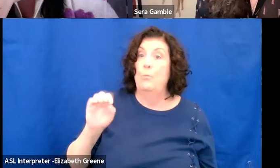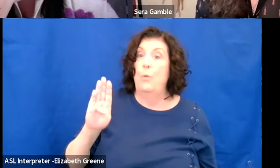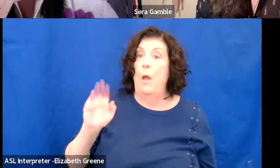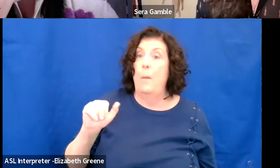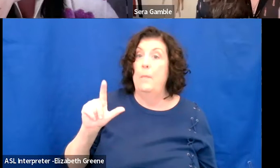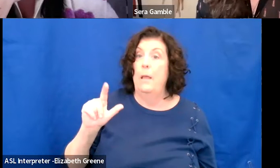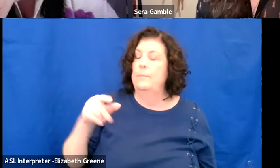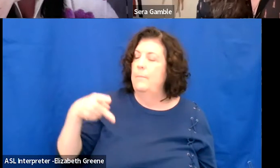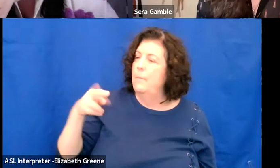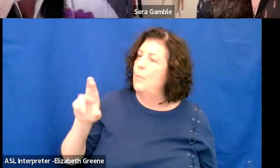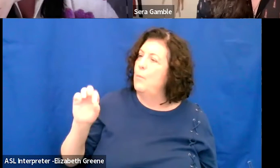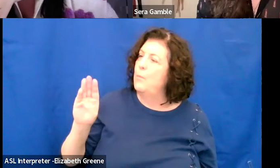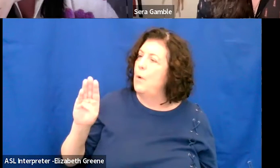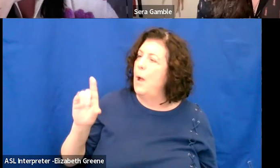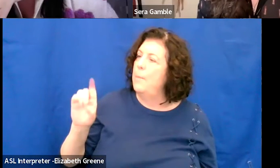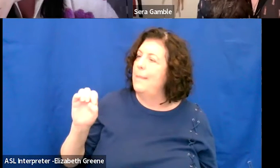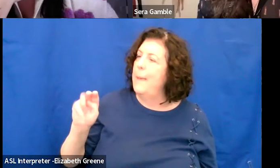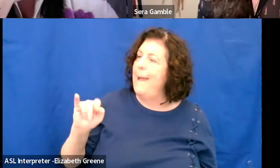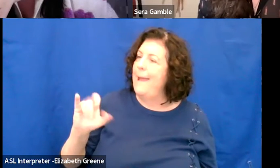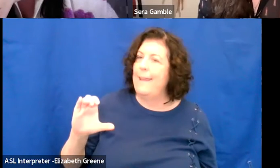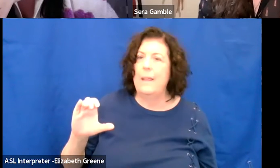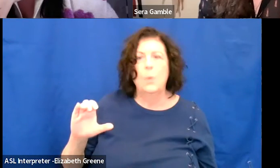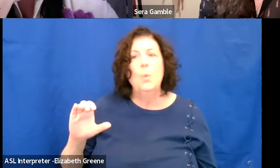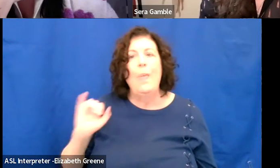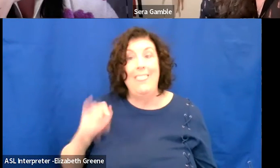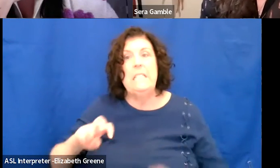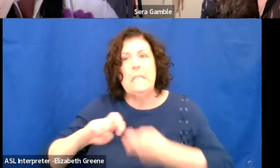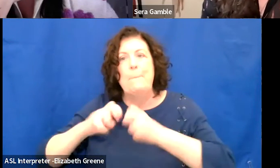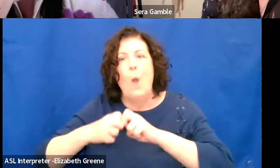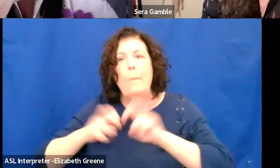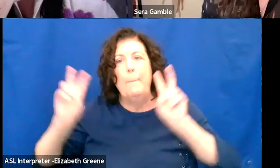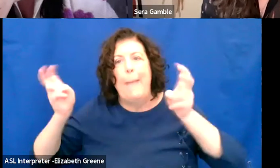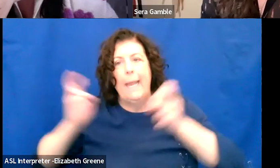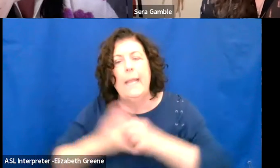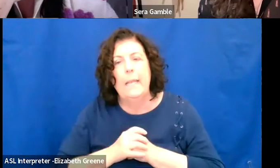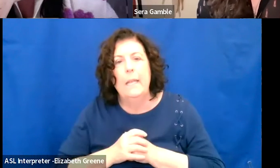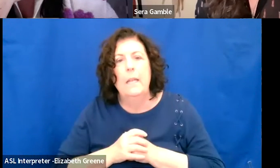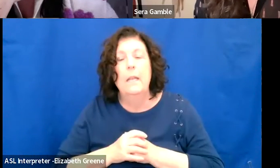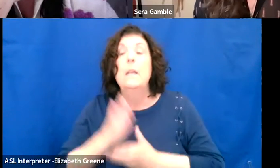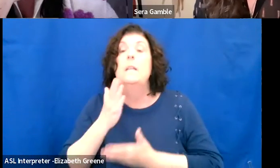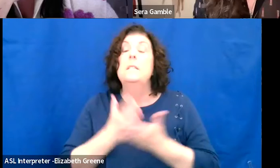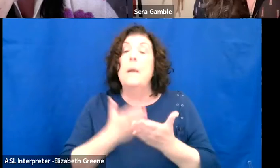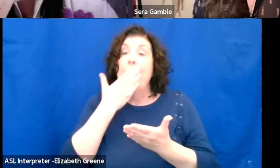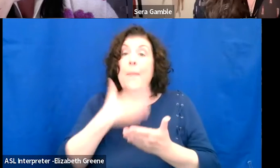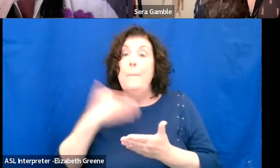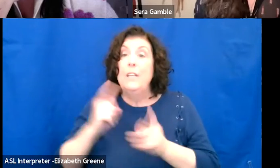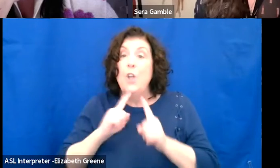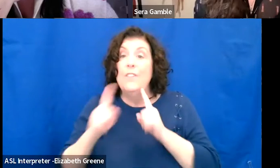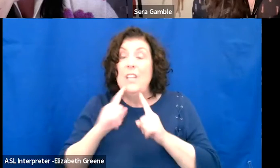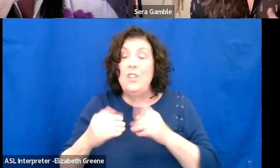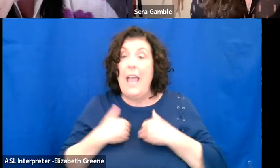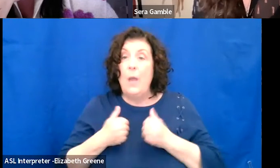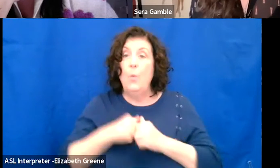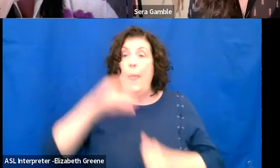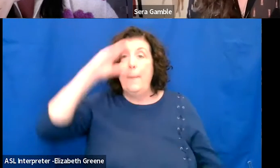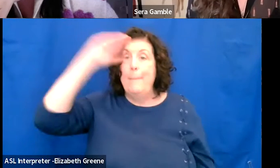then, you know, the conversations were really interesting. Some of the best conversations I had were with male writers who were coming in with a